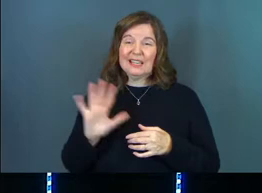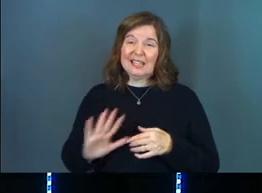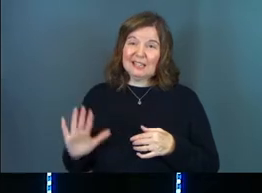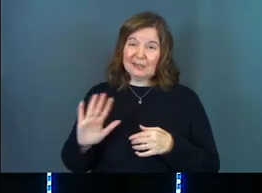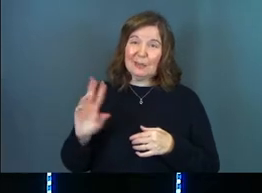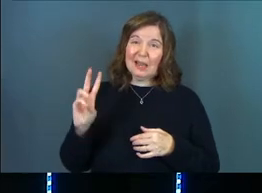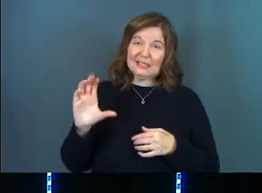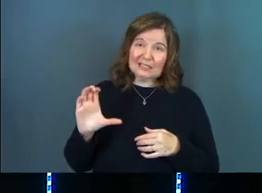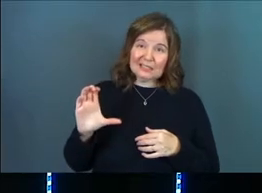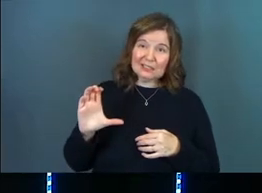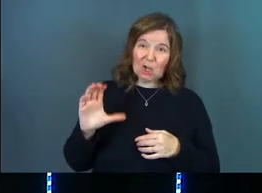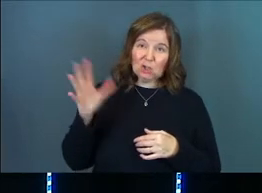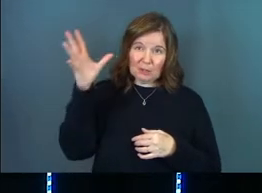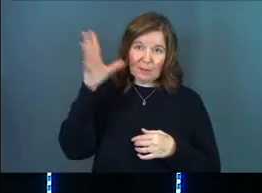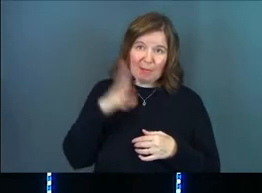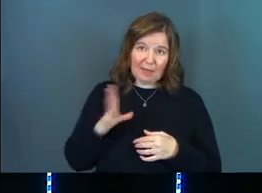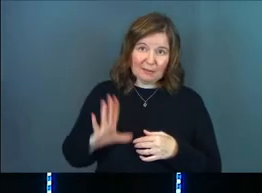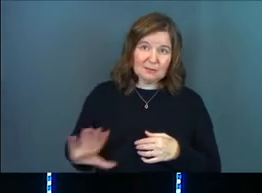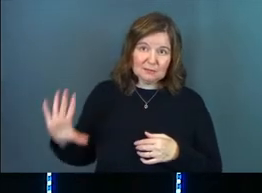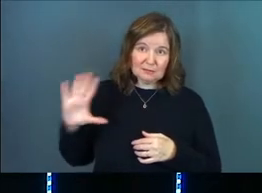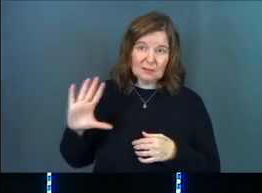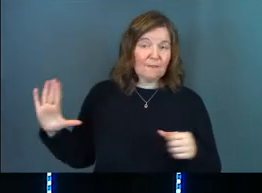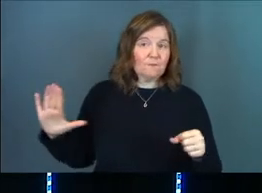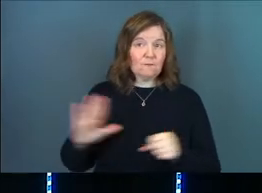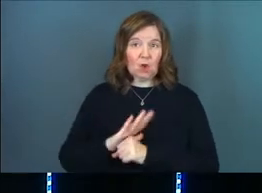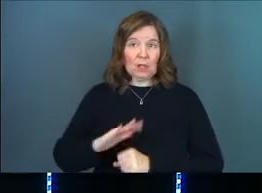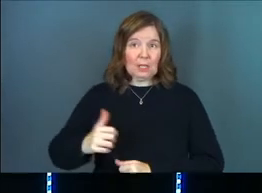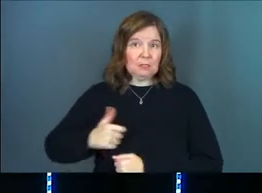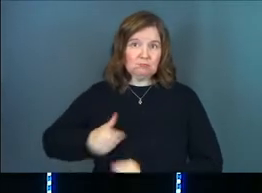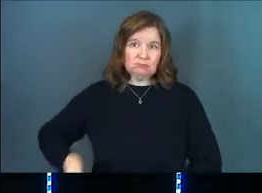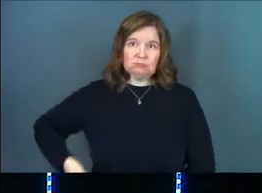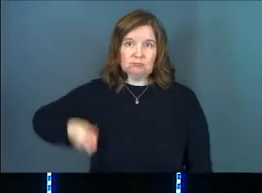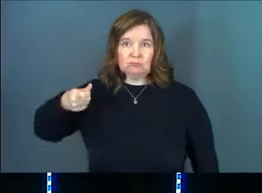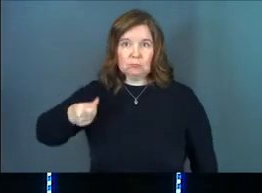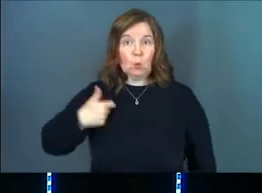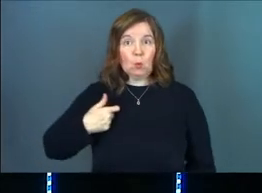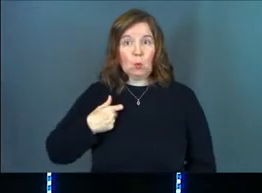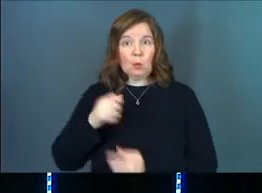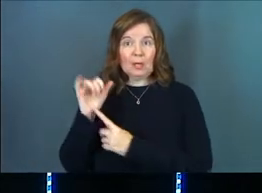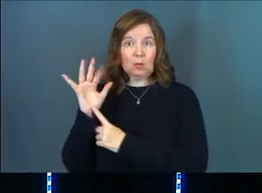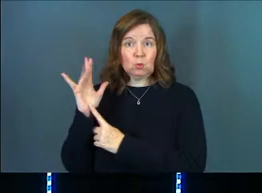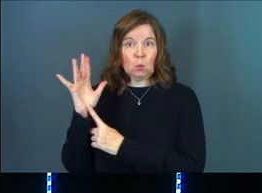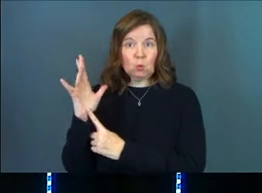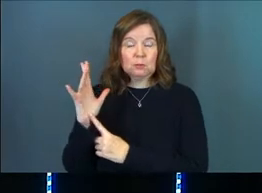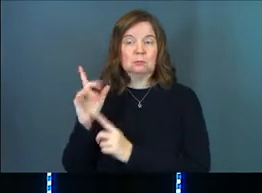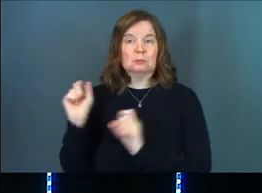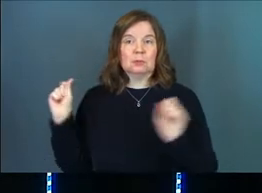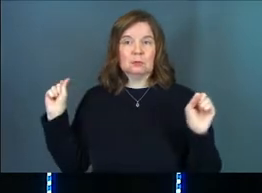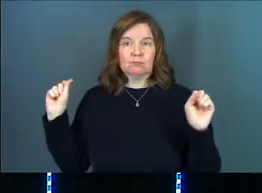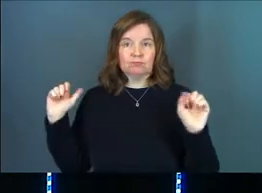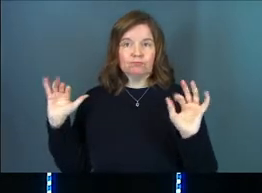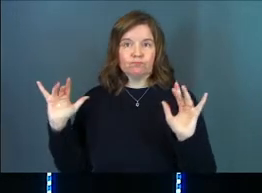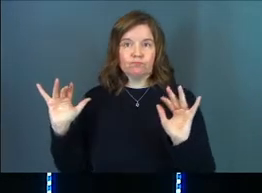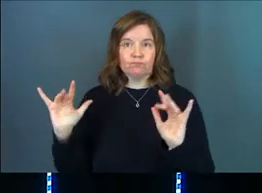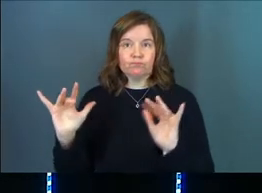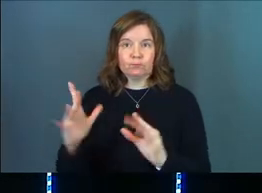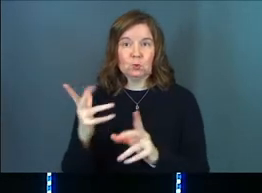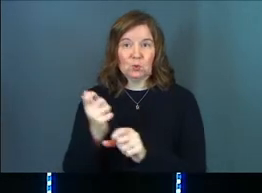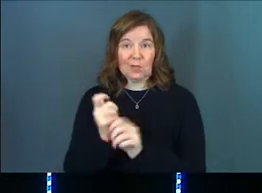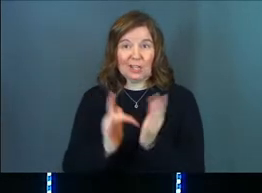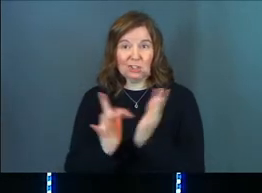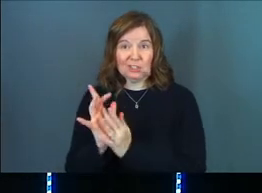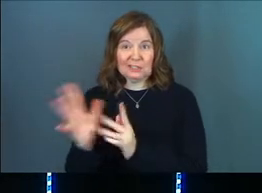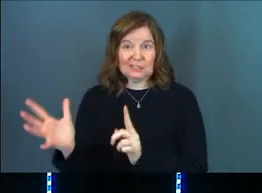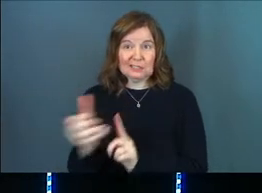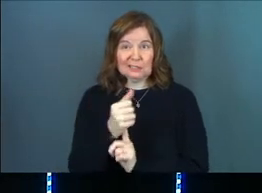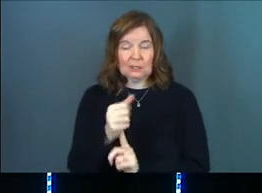about 600 men, fully armed, with torches, coming to get